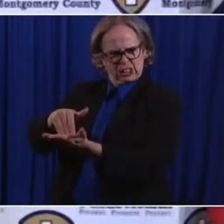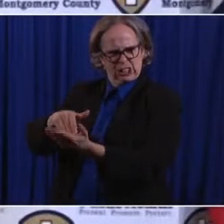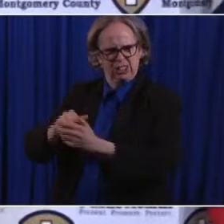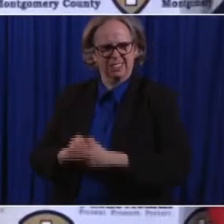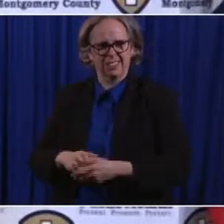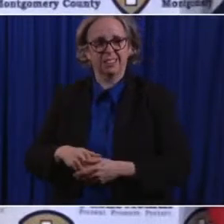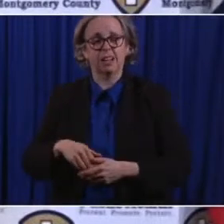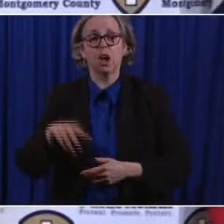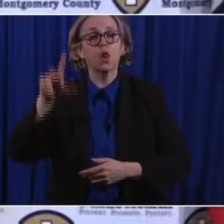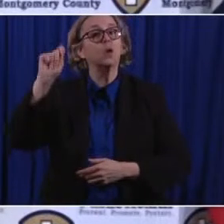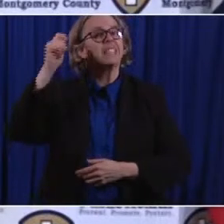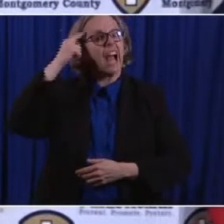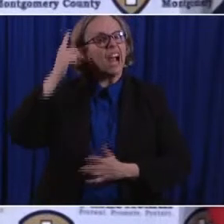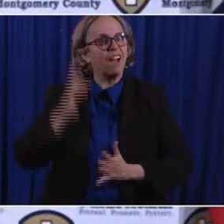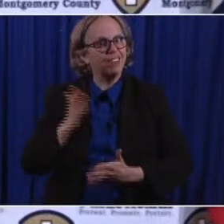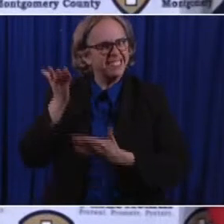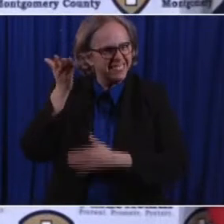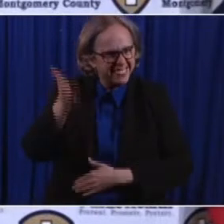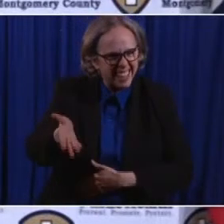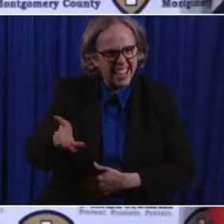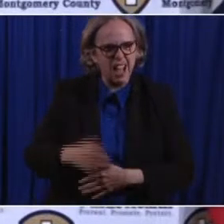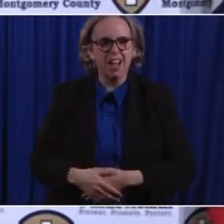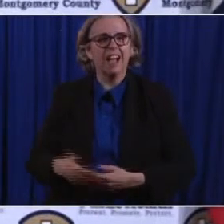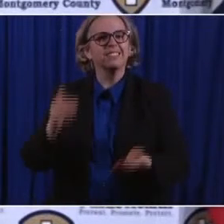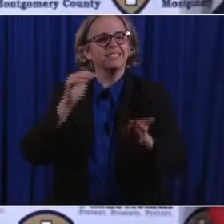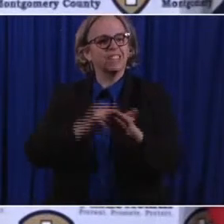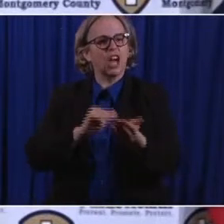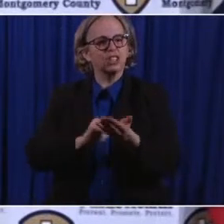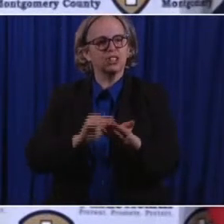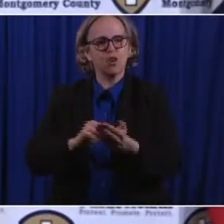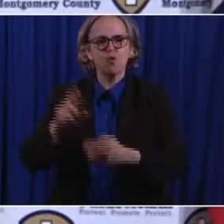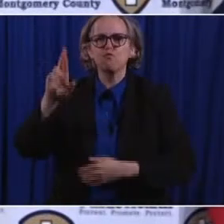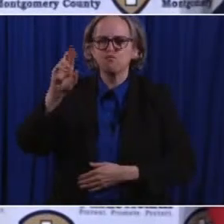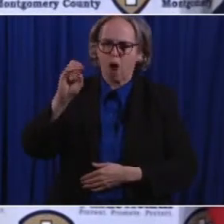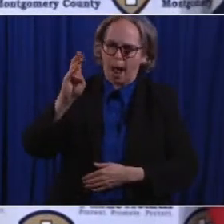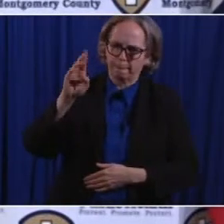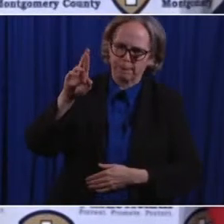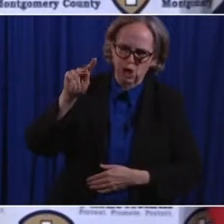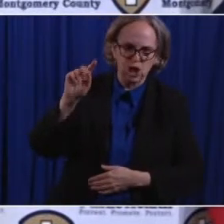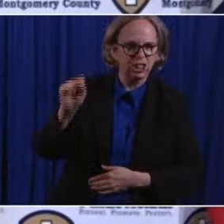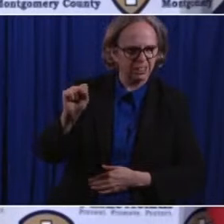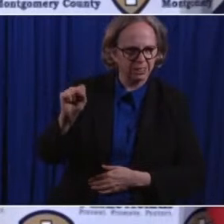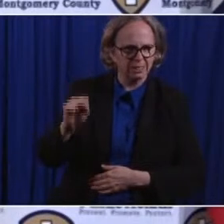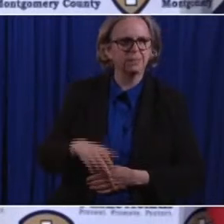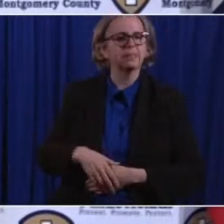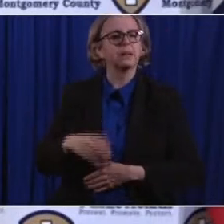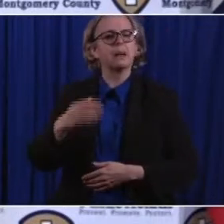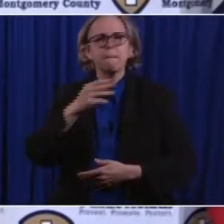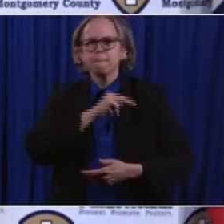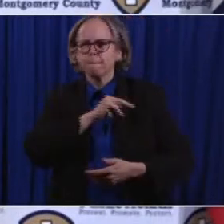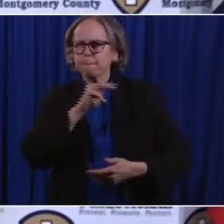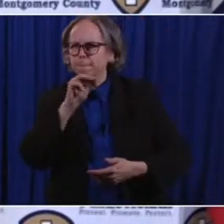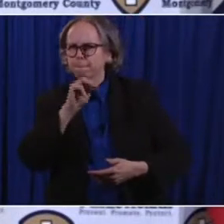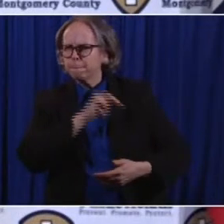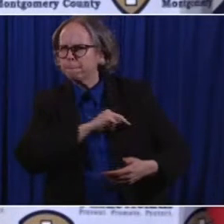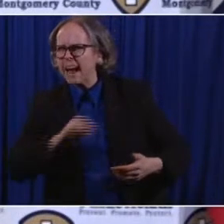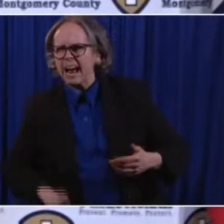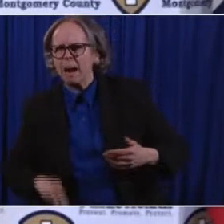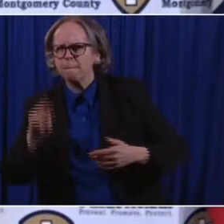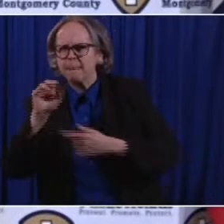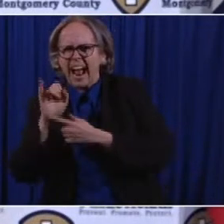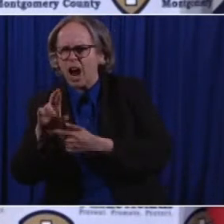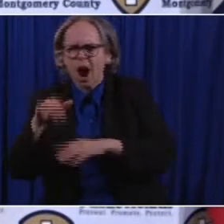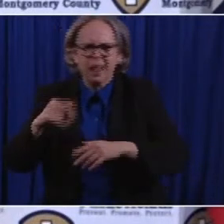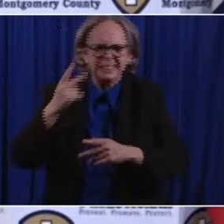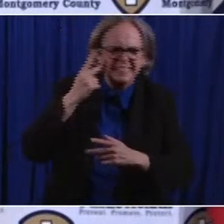Roberts, and I don't know whether the mayor is there or not. I don't see the mayor, but I'm glad you're there with Dr. Roberts, Health Commissioner of Columbus, and I'll